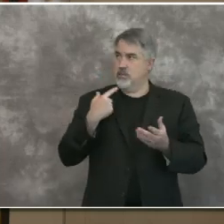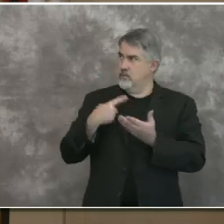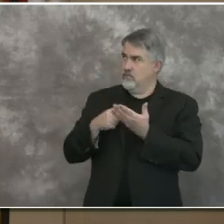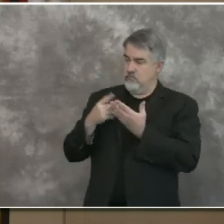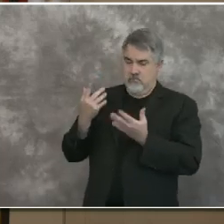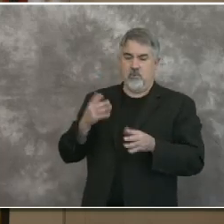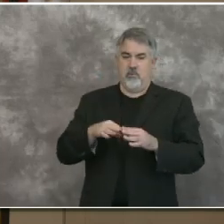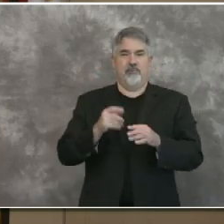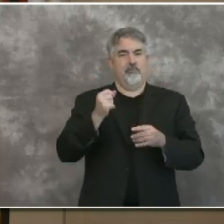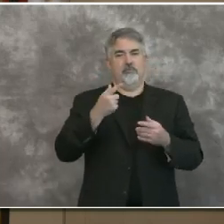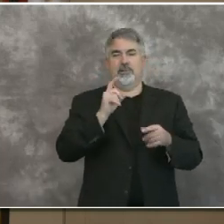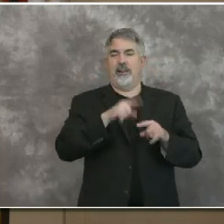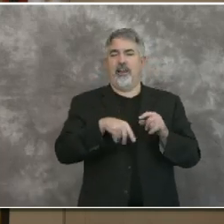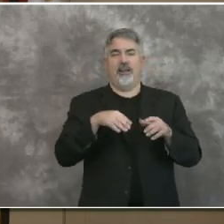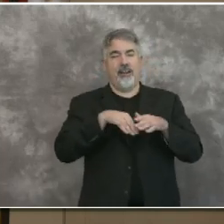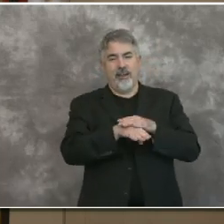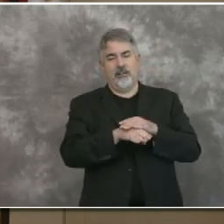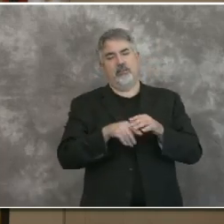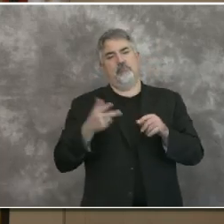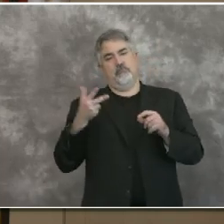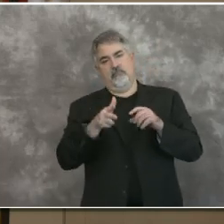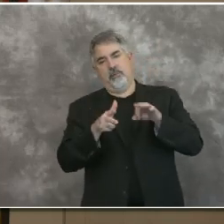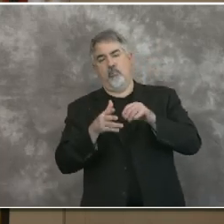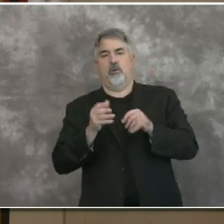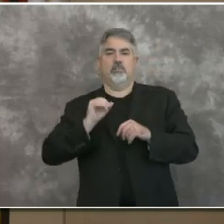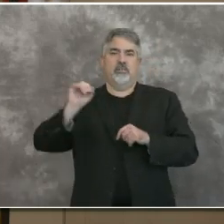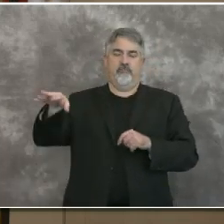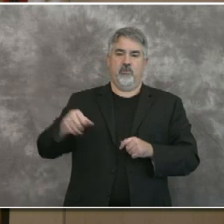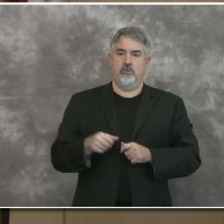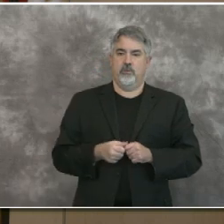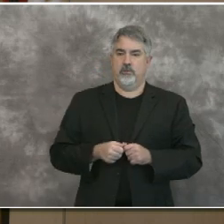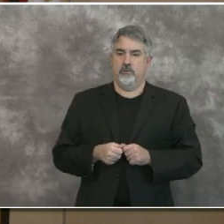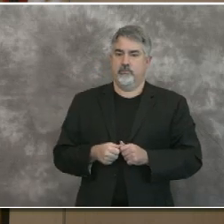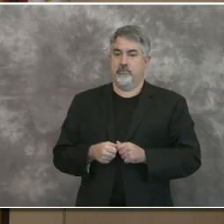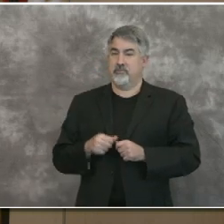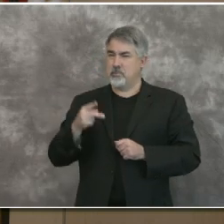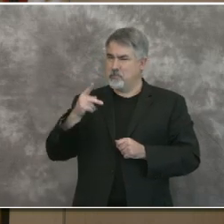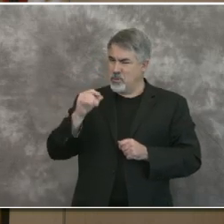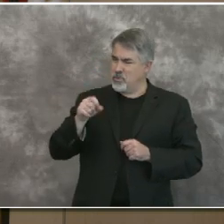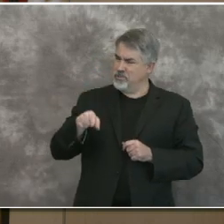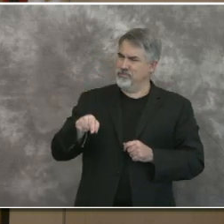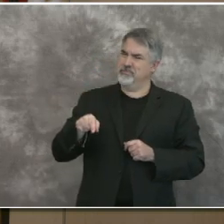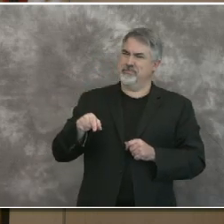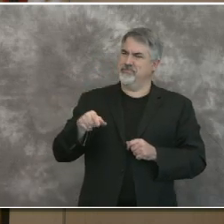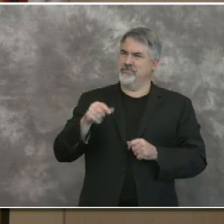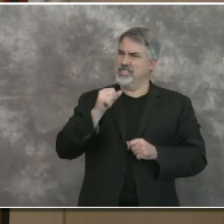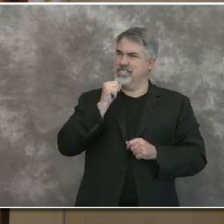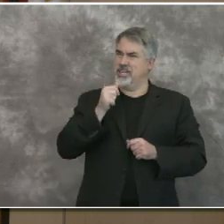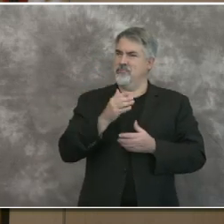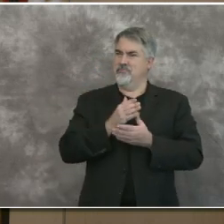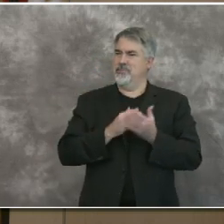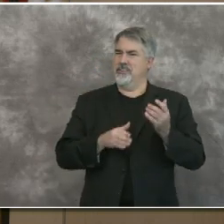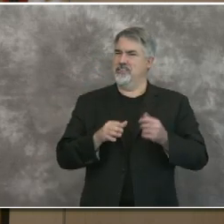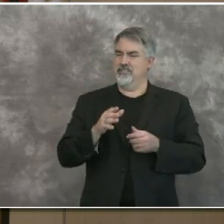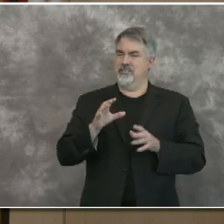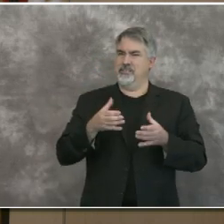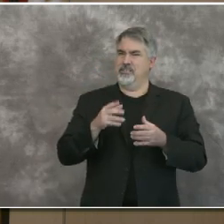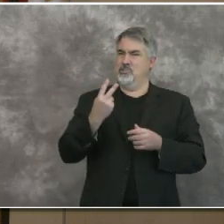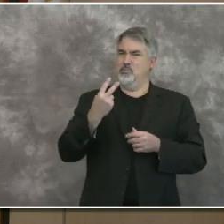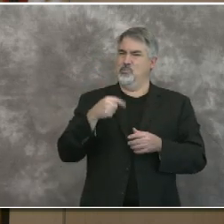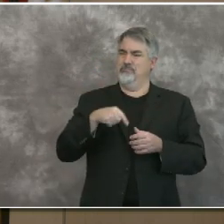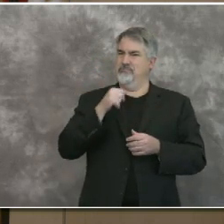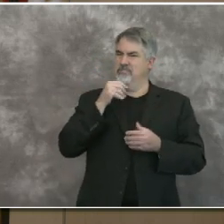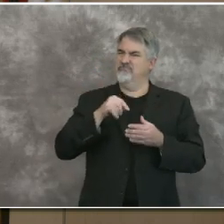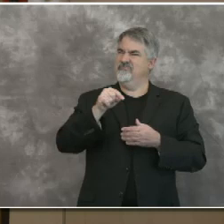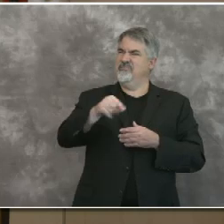So that's the reason that pools are not in stage 2, because